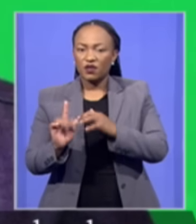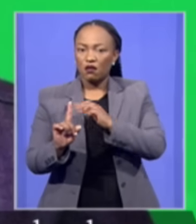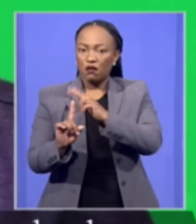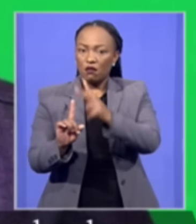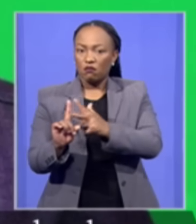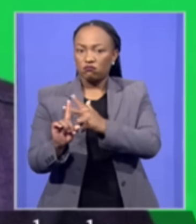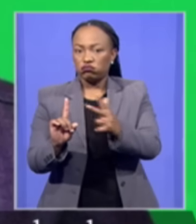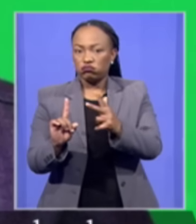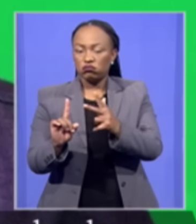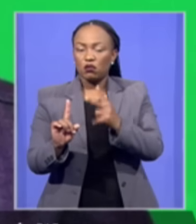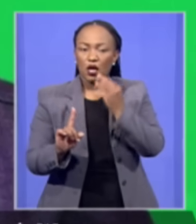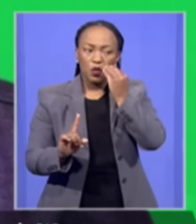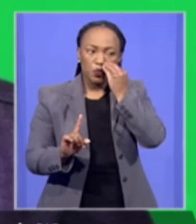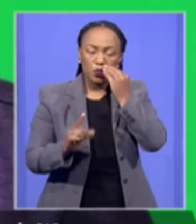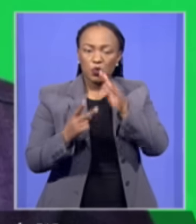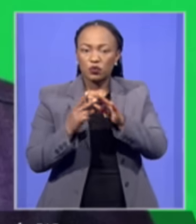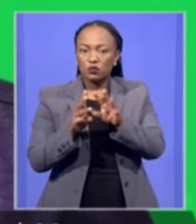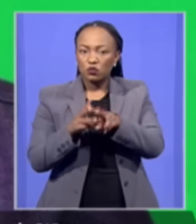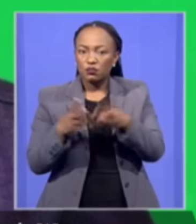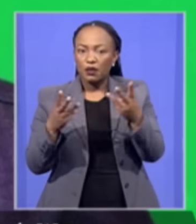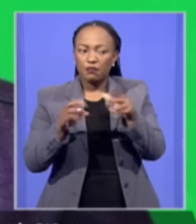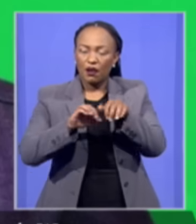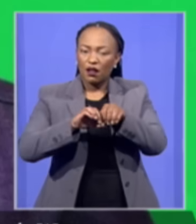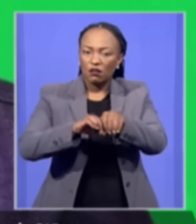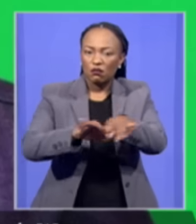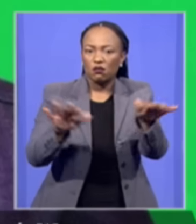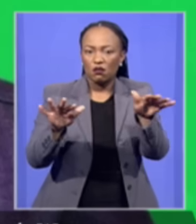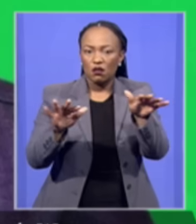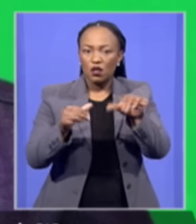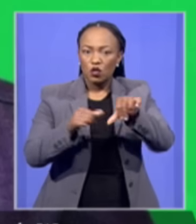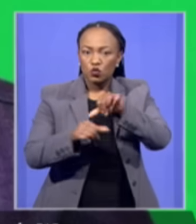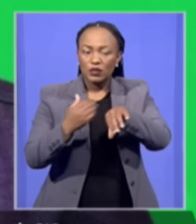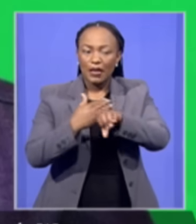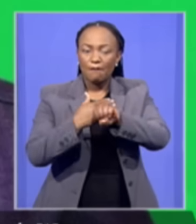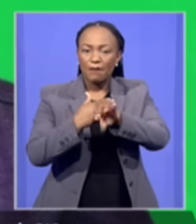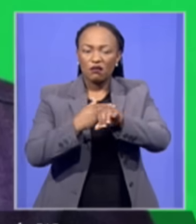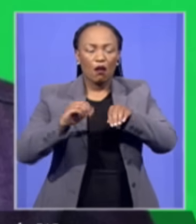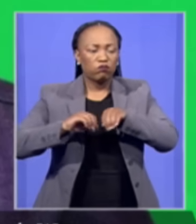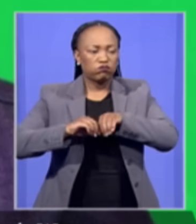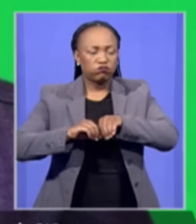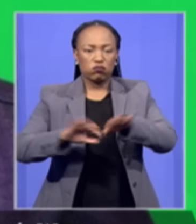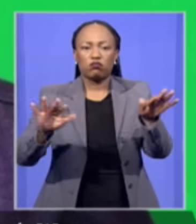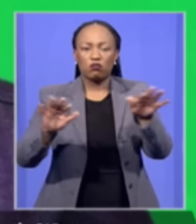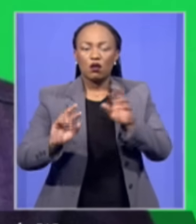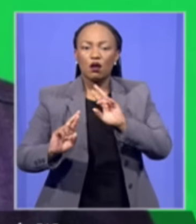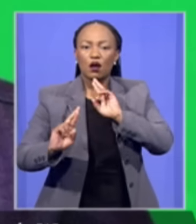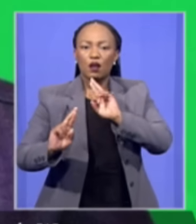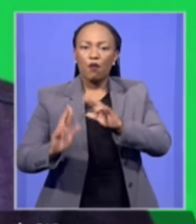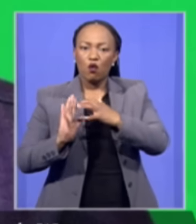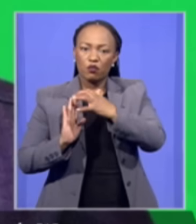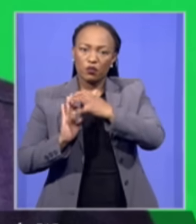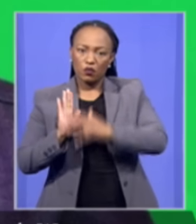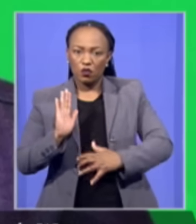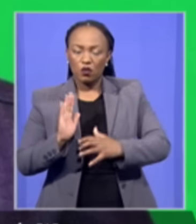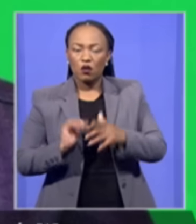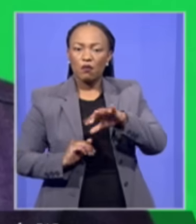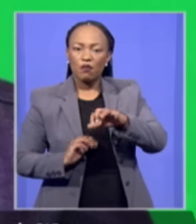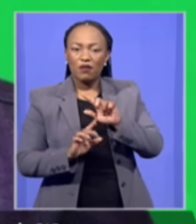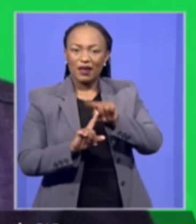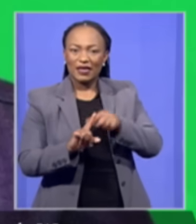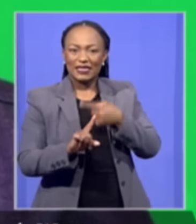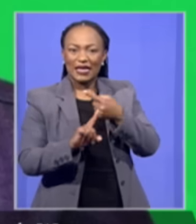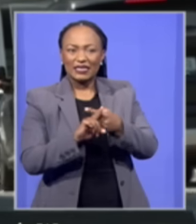ko babegadikgang le dikoranta le all social media platform pele ga raporoto eo e ka fitla ko Provincial Executive Committee e le selo